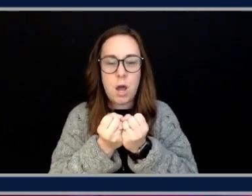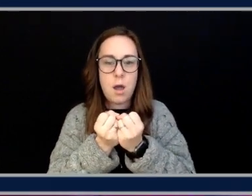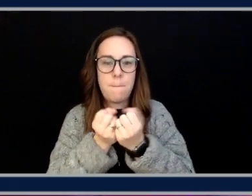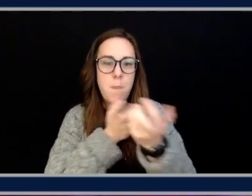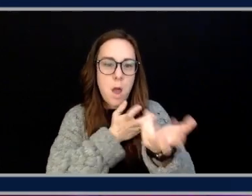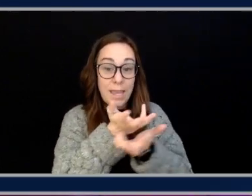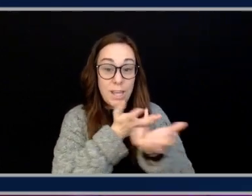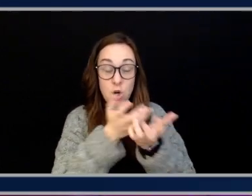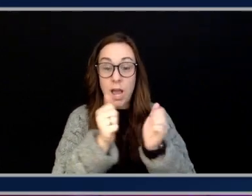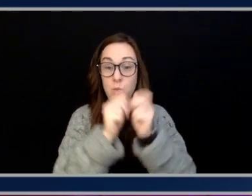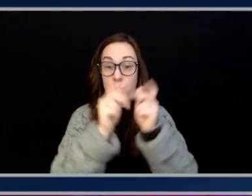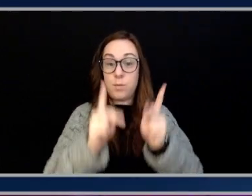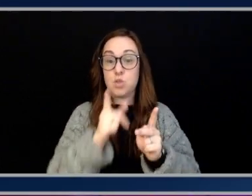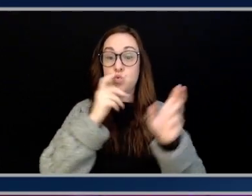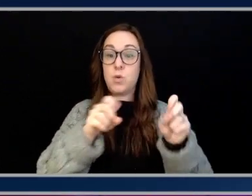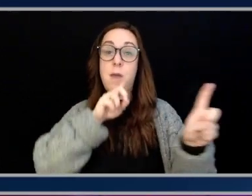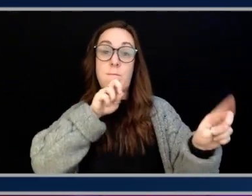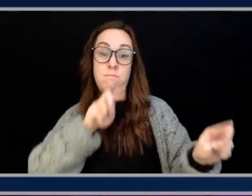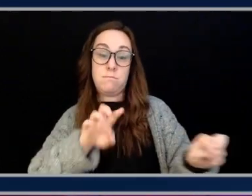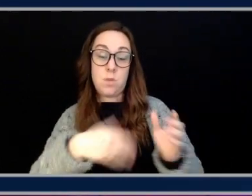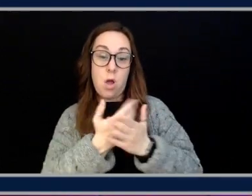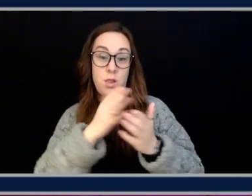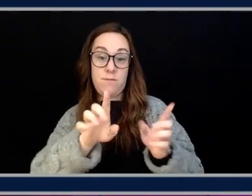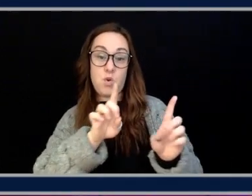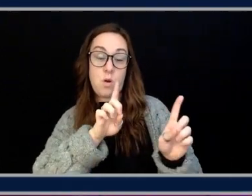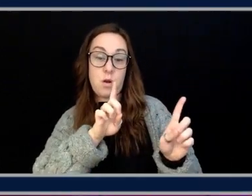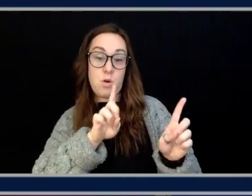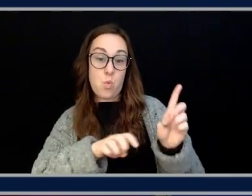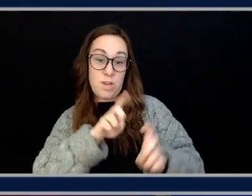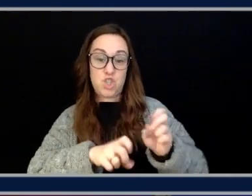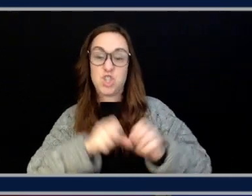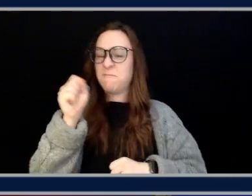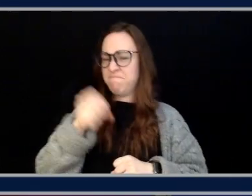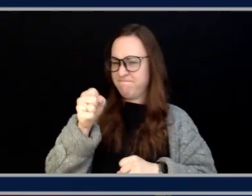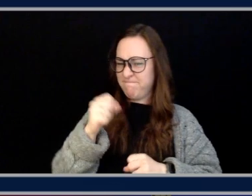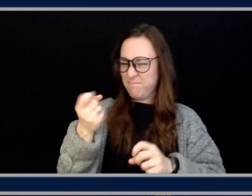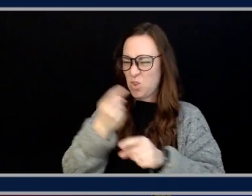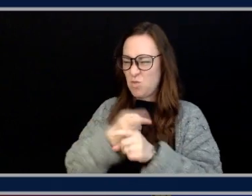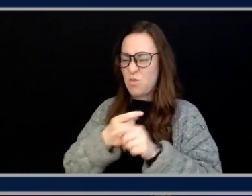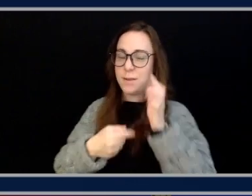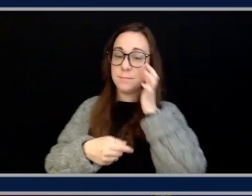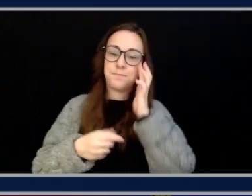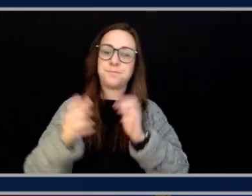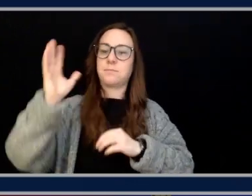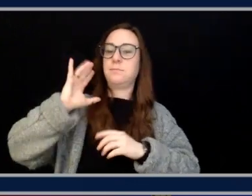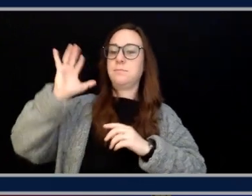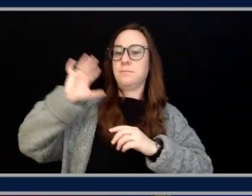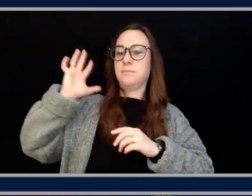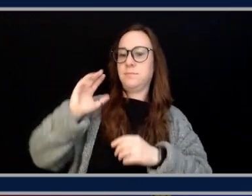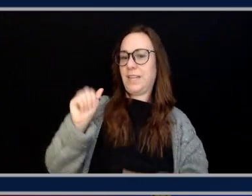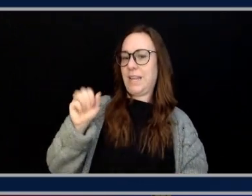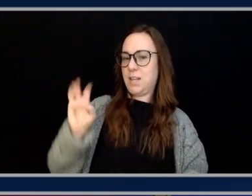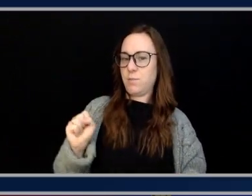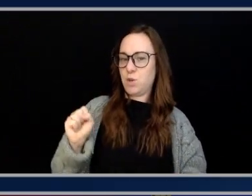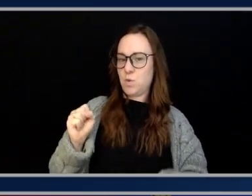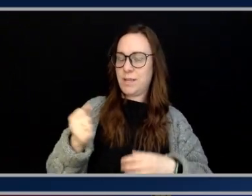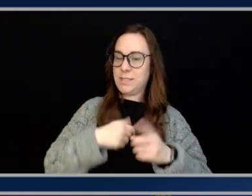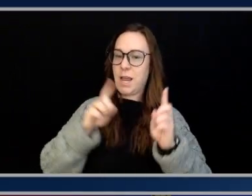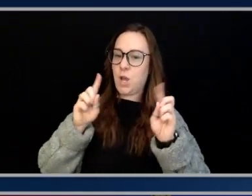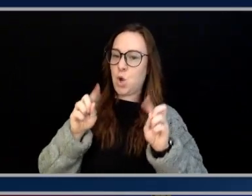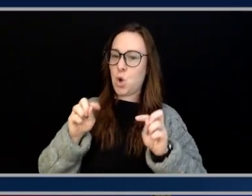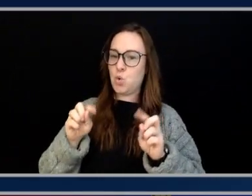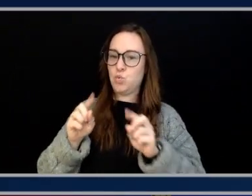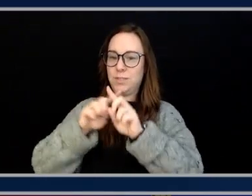who can answer your questions as you're going along. Yeah, one of my favorite things to do before I worked for AWS and would attend these conferences is go